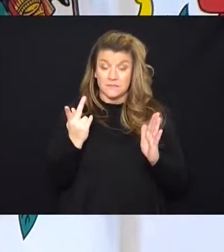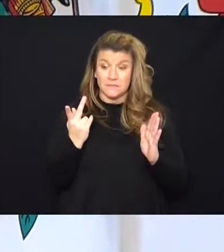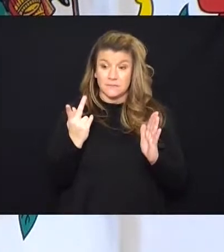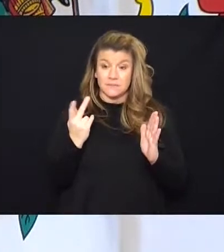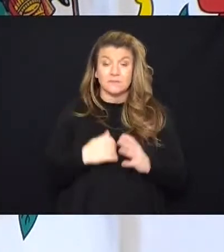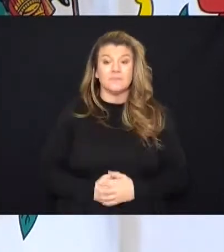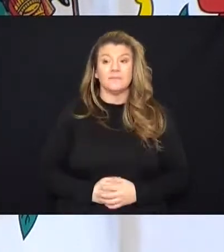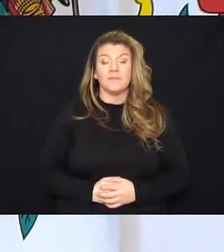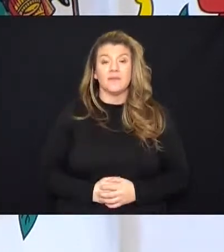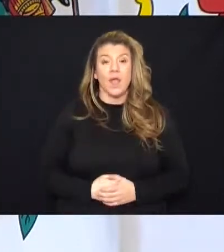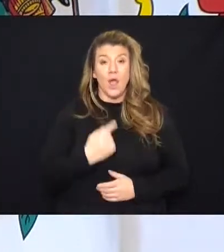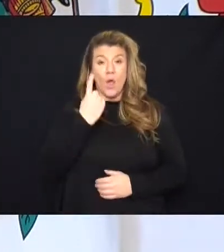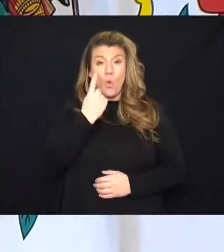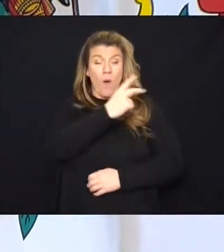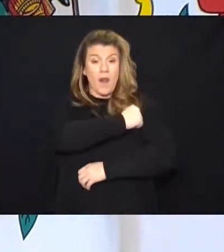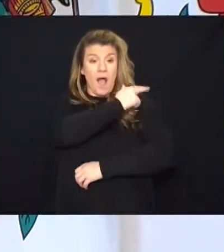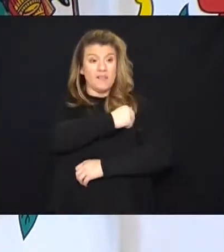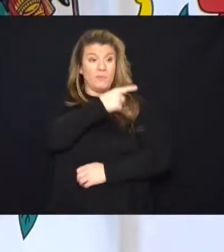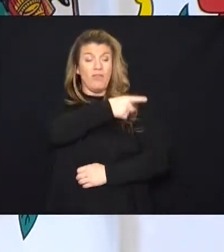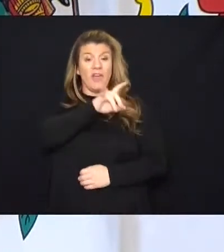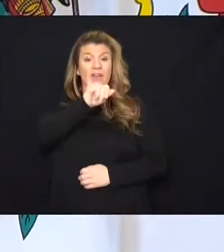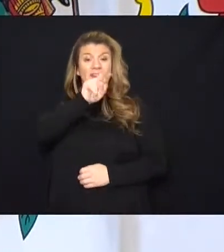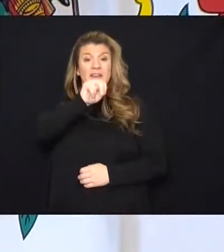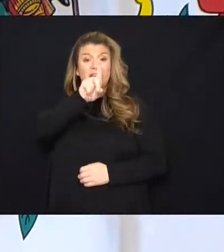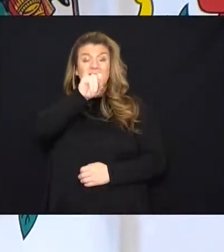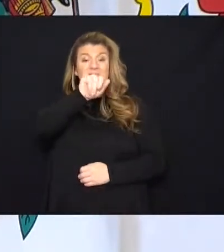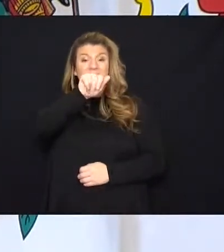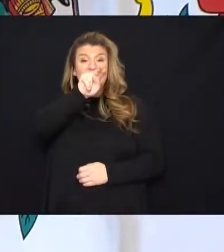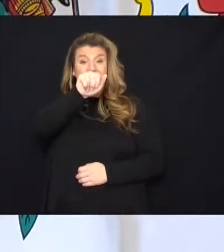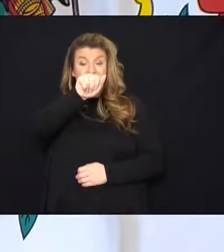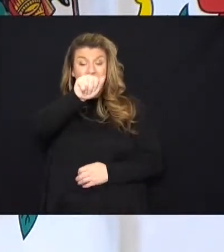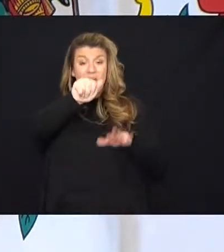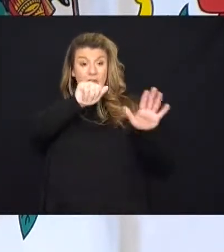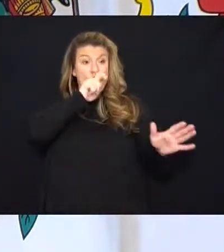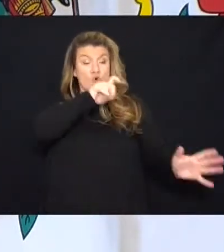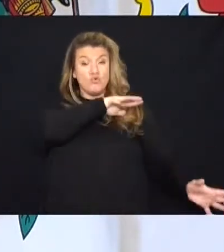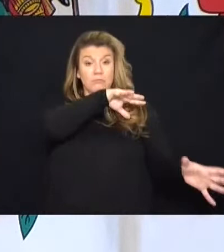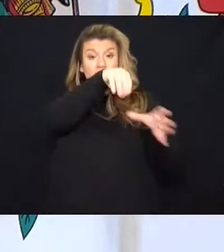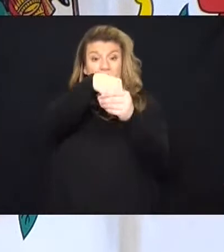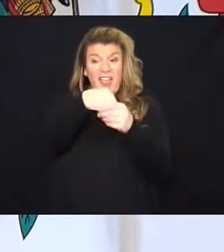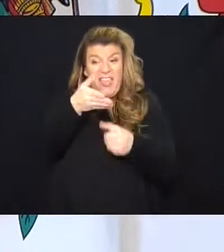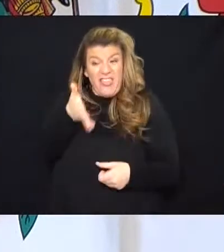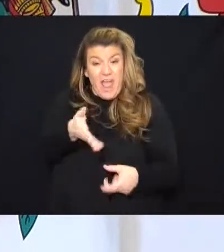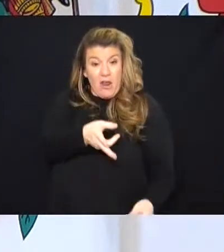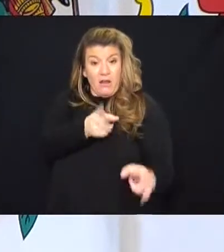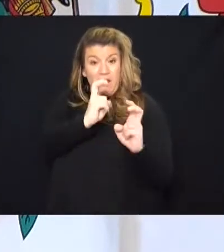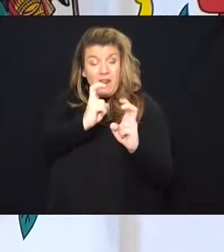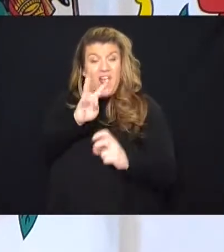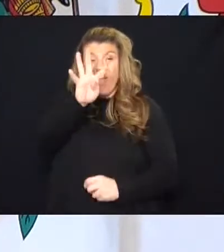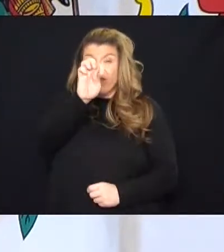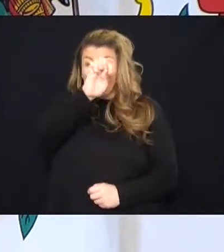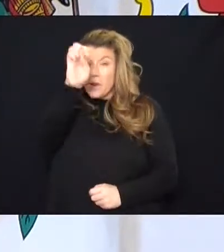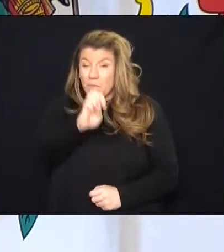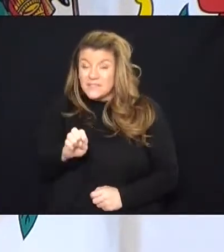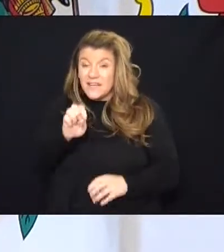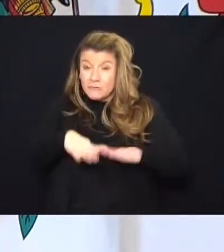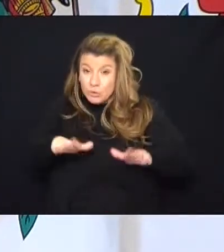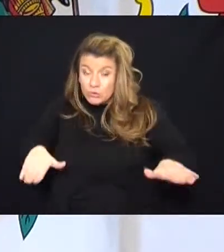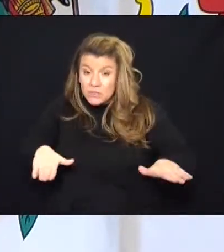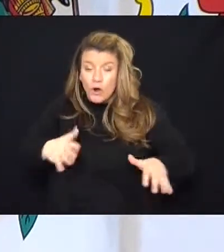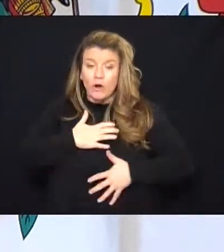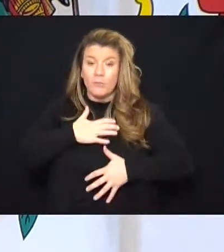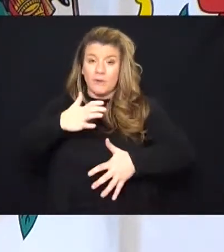one hospital, I think in Indiana, you know, of the children that are in the hospital, 40% of them are on